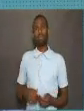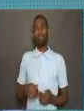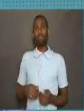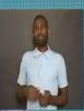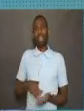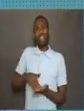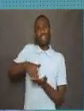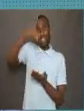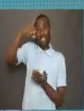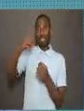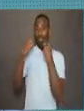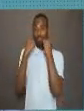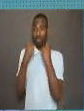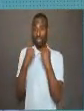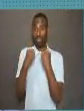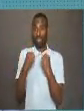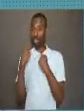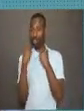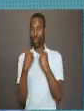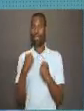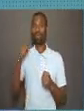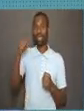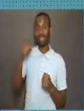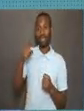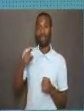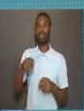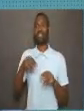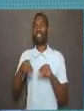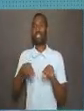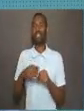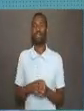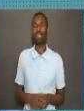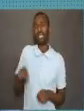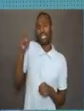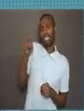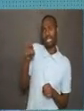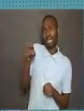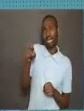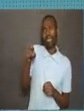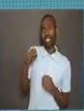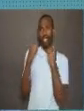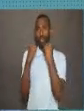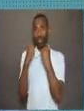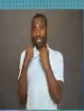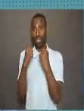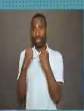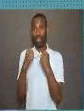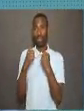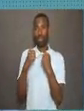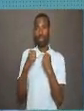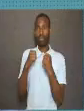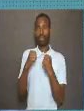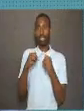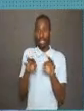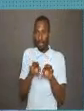possible efficiency. A measure of the efficiency of a heat engine